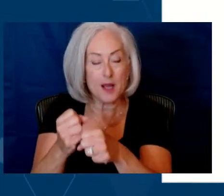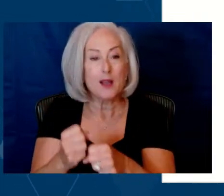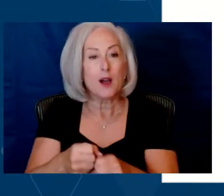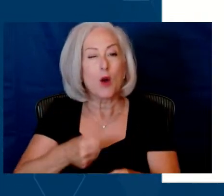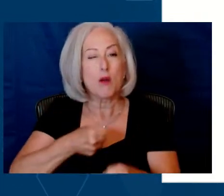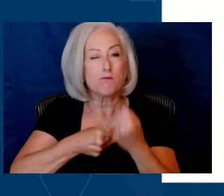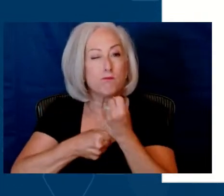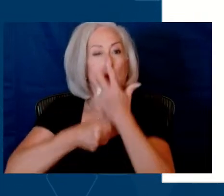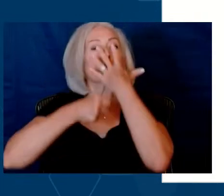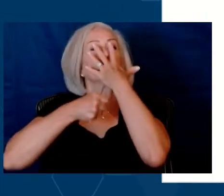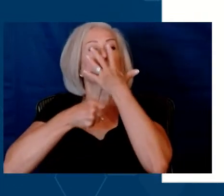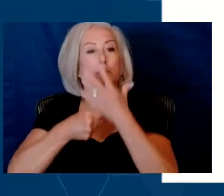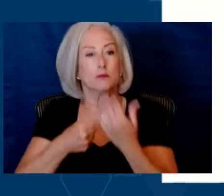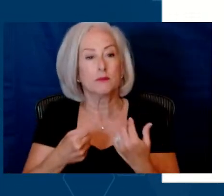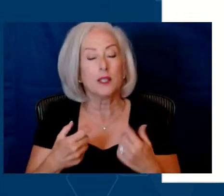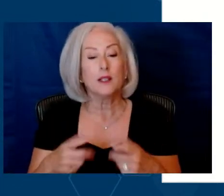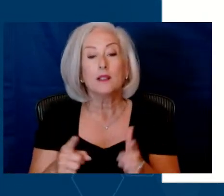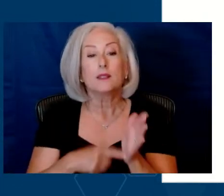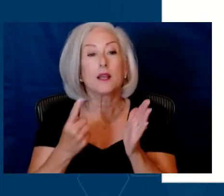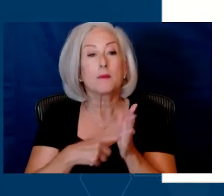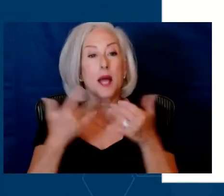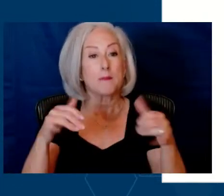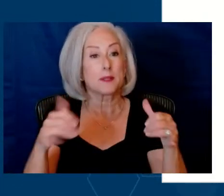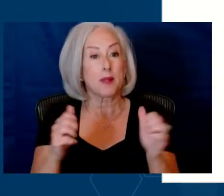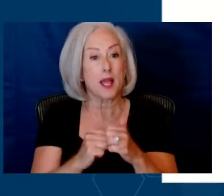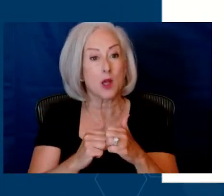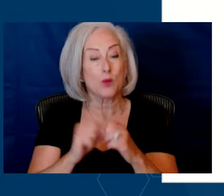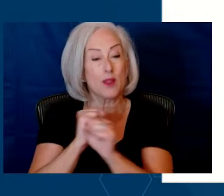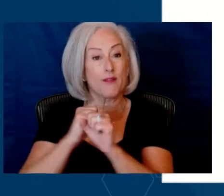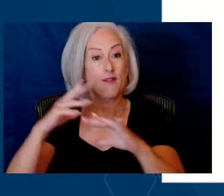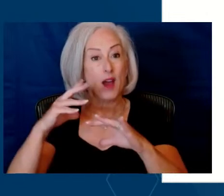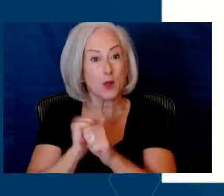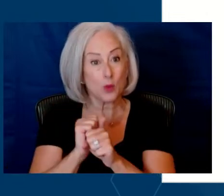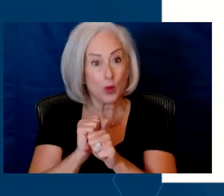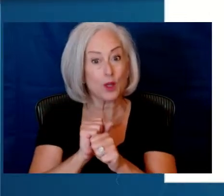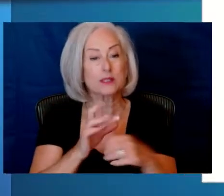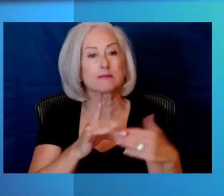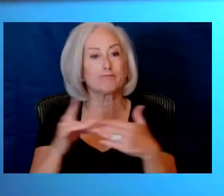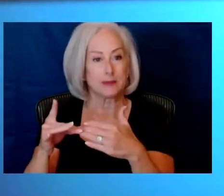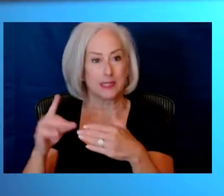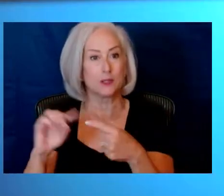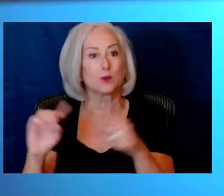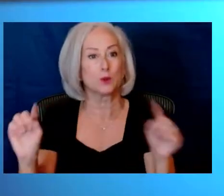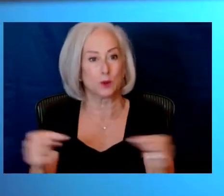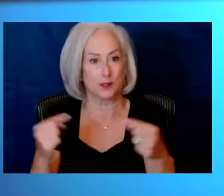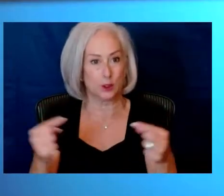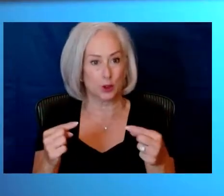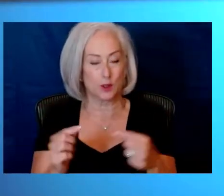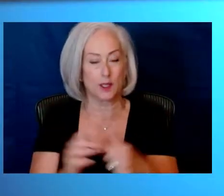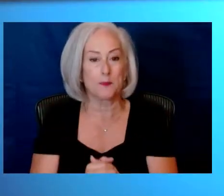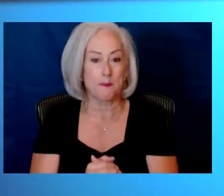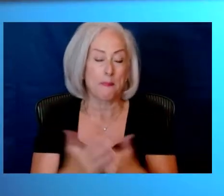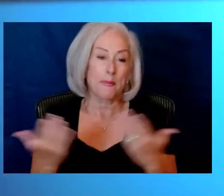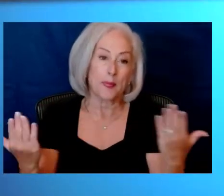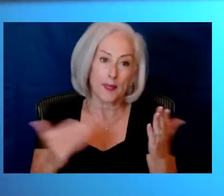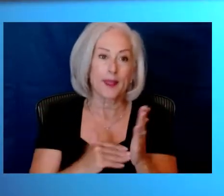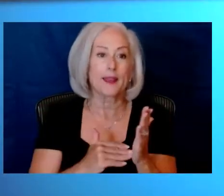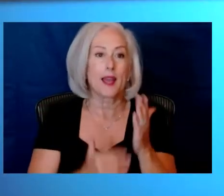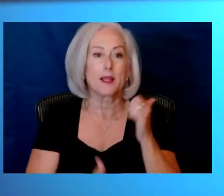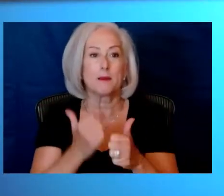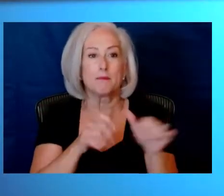with fireworks in a way that that leads to the injury also. Again, most common would be hand and